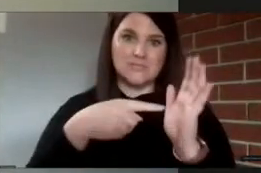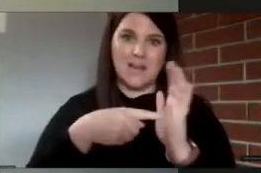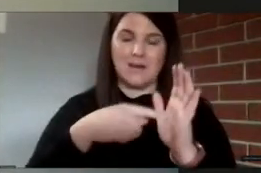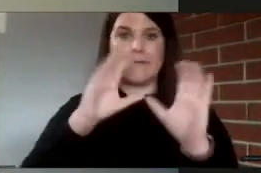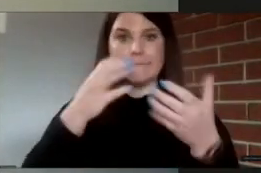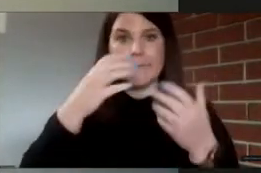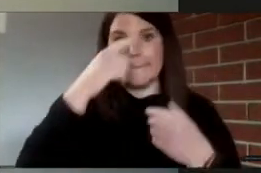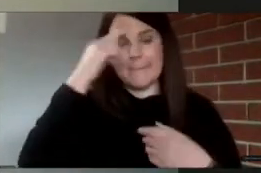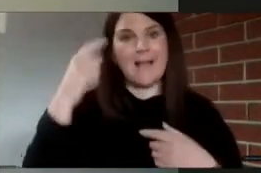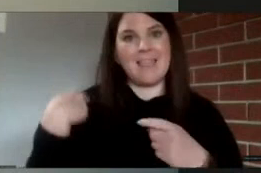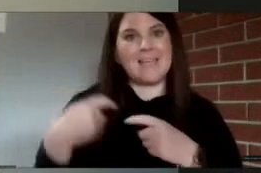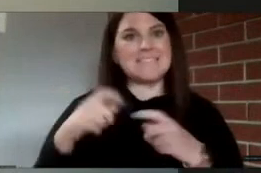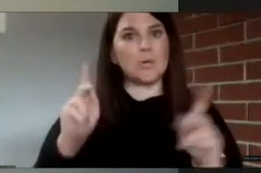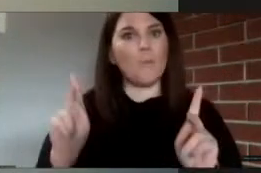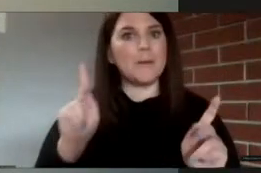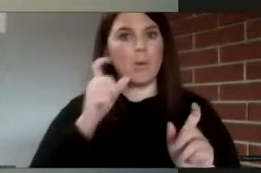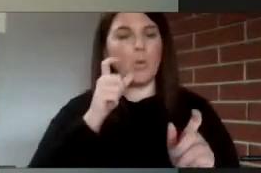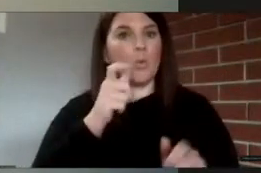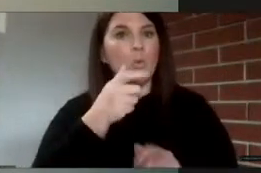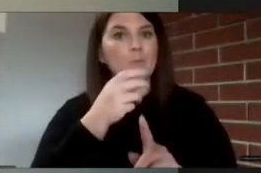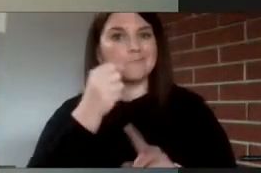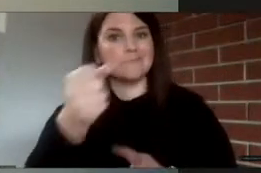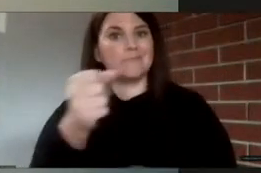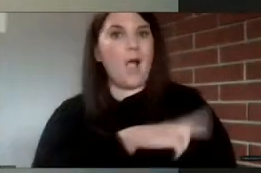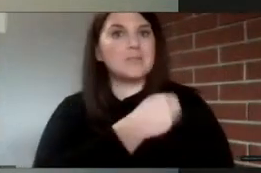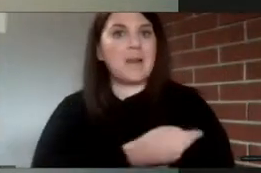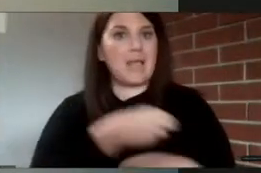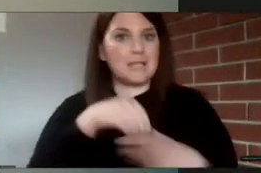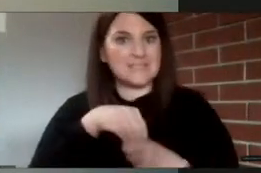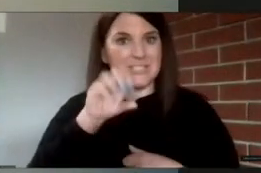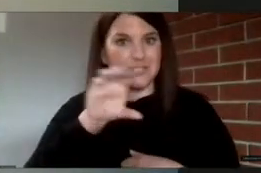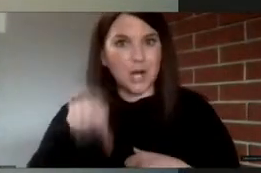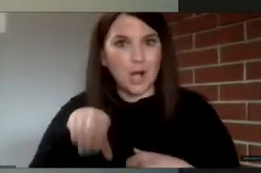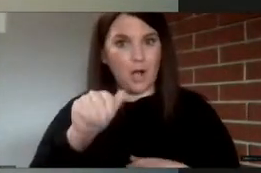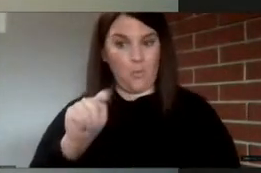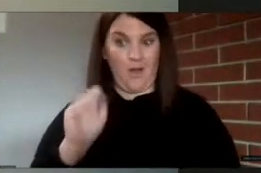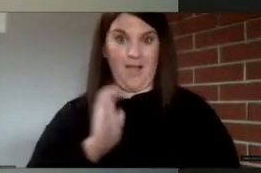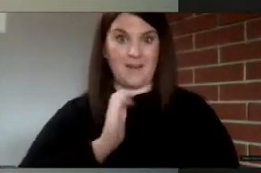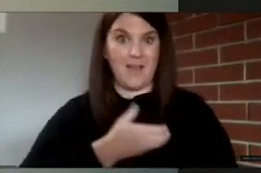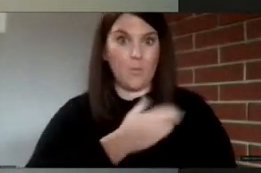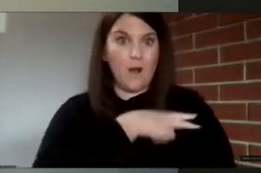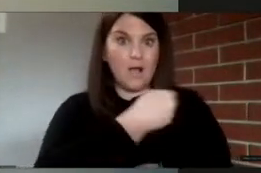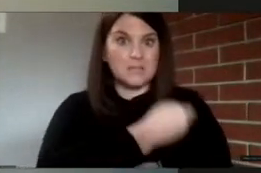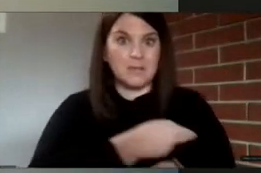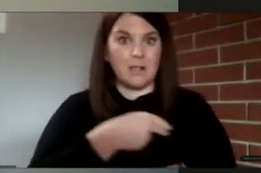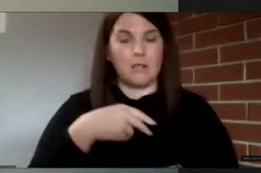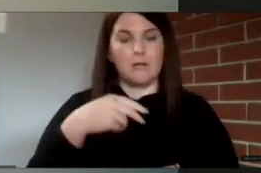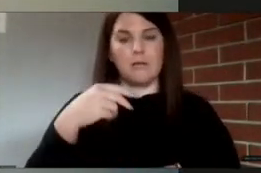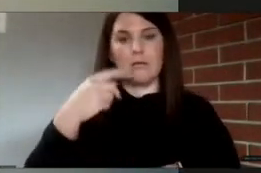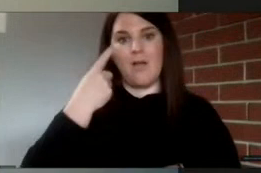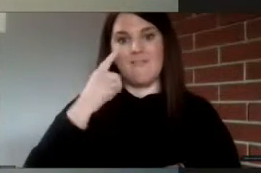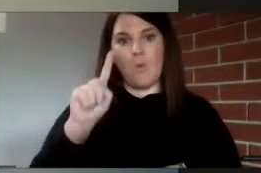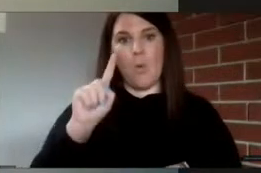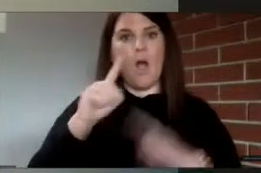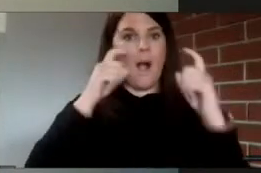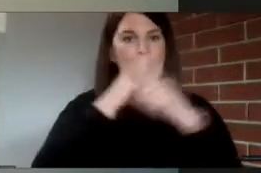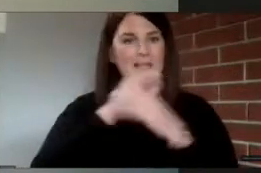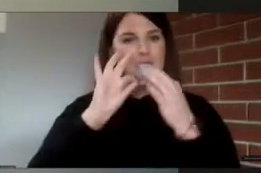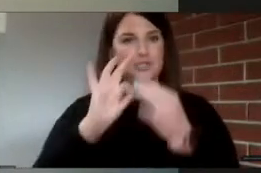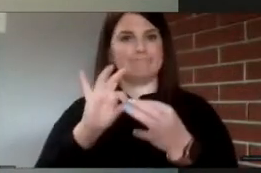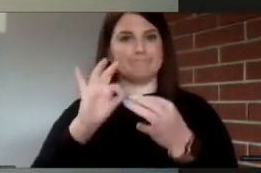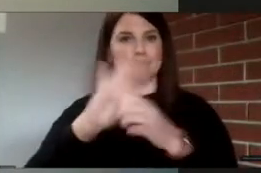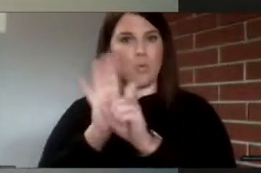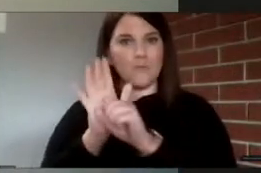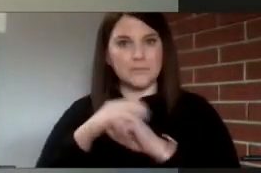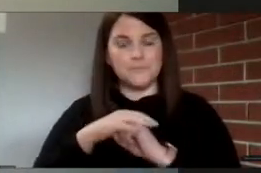and Latino people who were hospitalized in Chicago at our hospital for complications related to